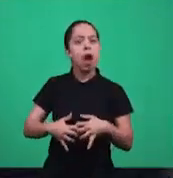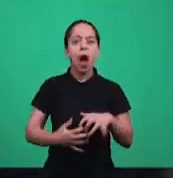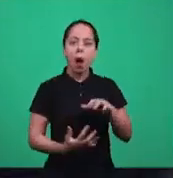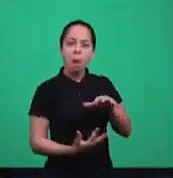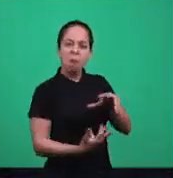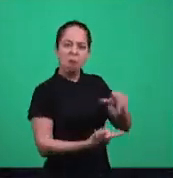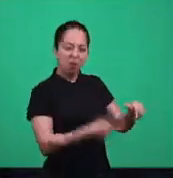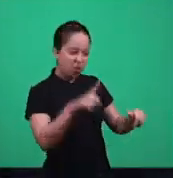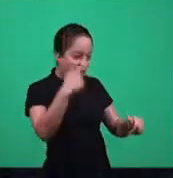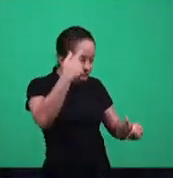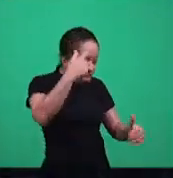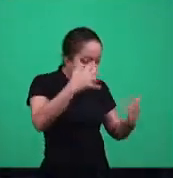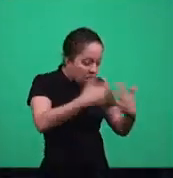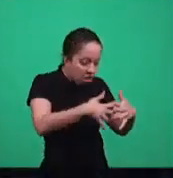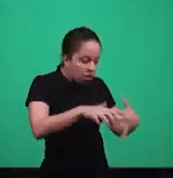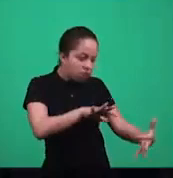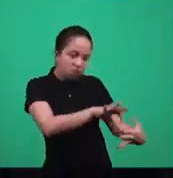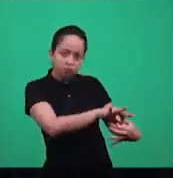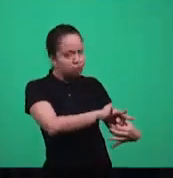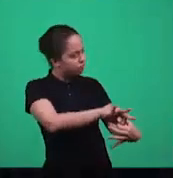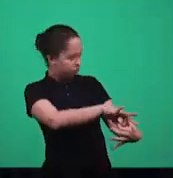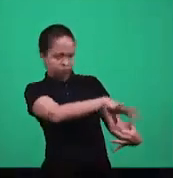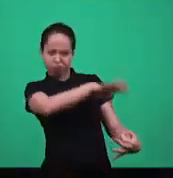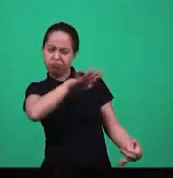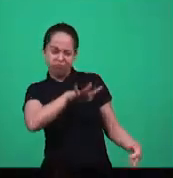leaving behind this evil world